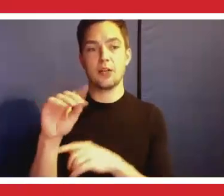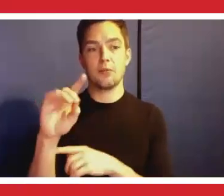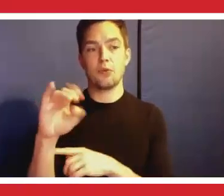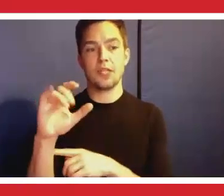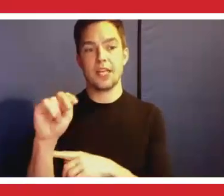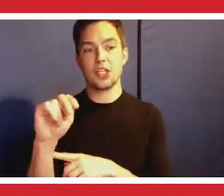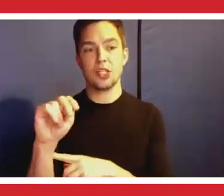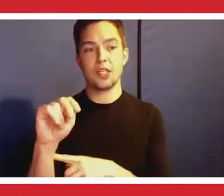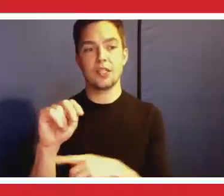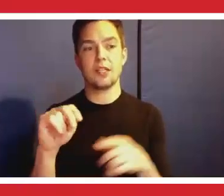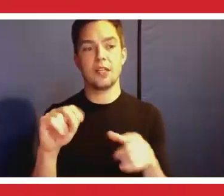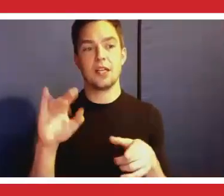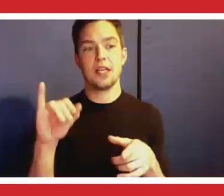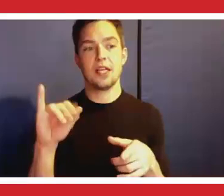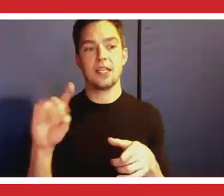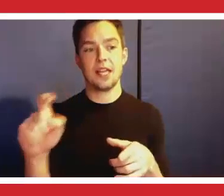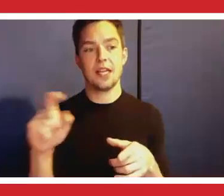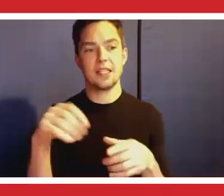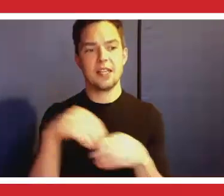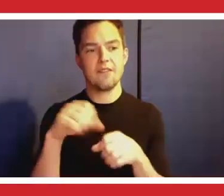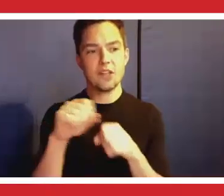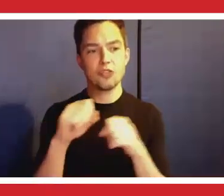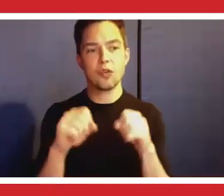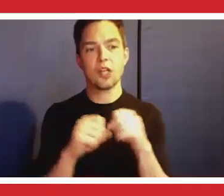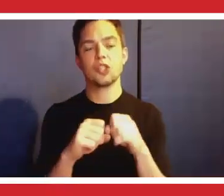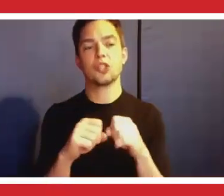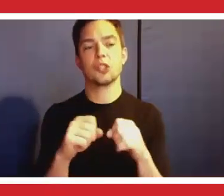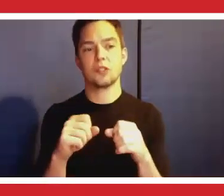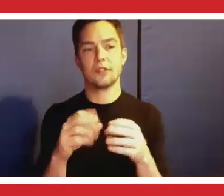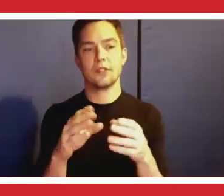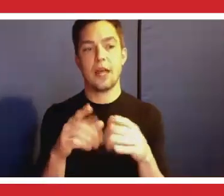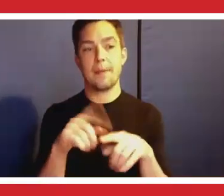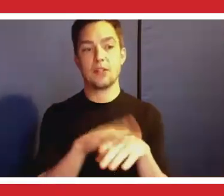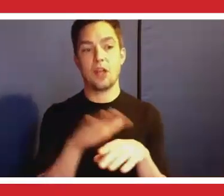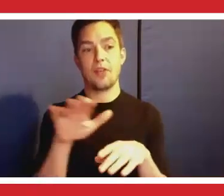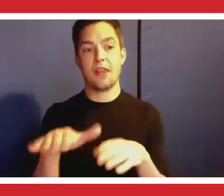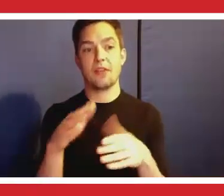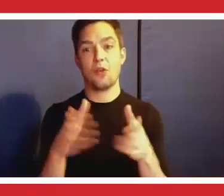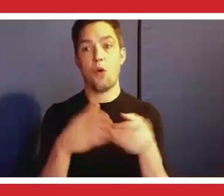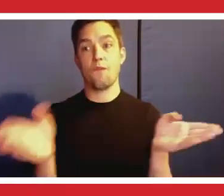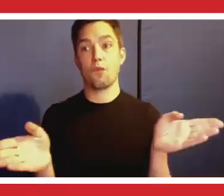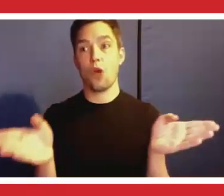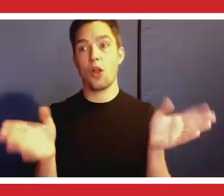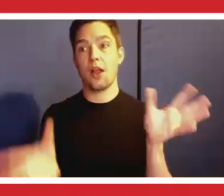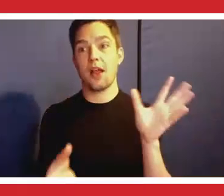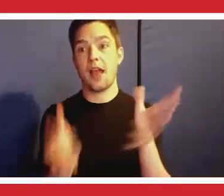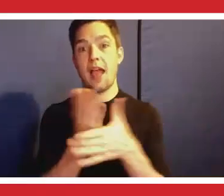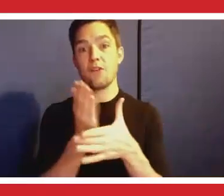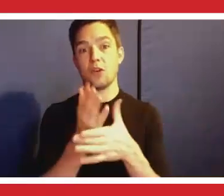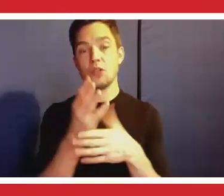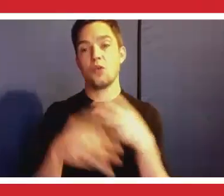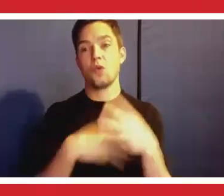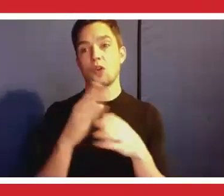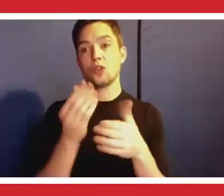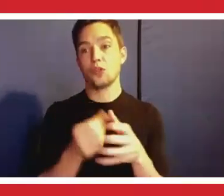index. And based on that, the overall average, the world average, is growing, but is